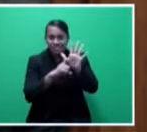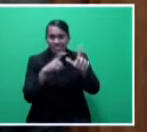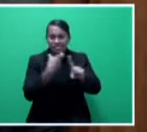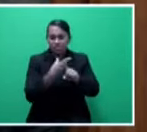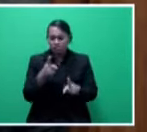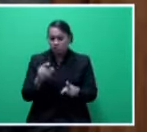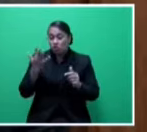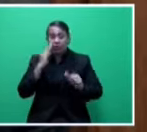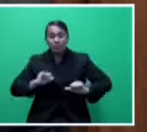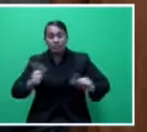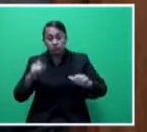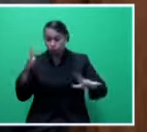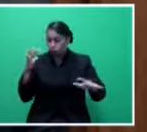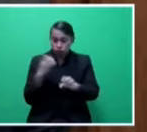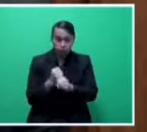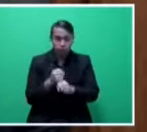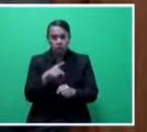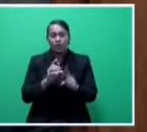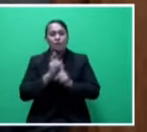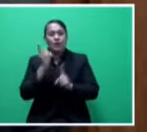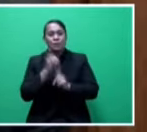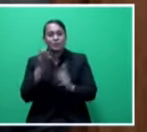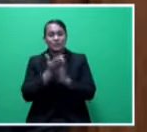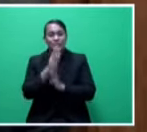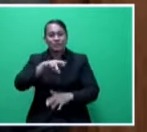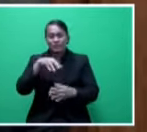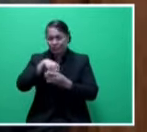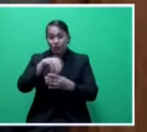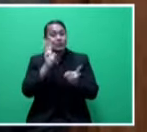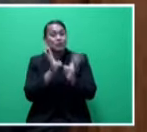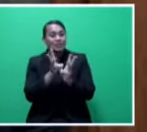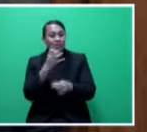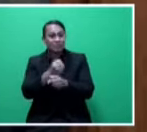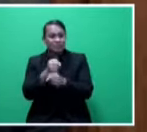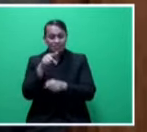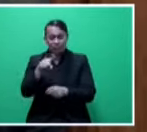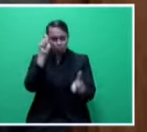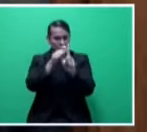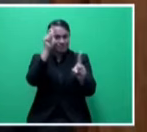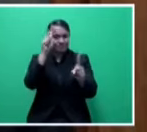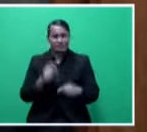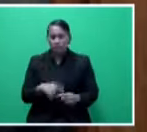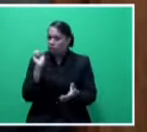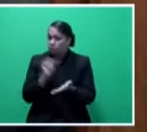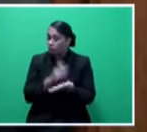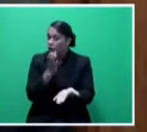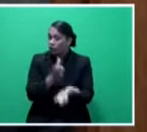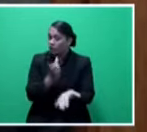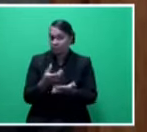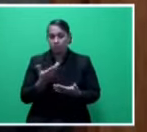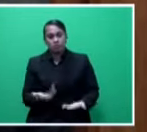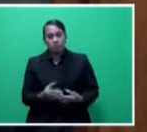track developed by the Fiji Met Service was seen to be the most accurate, and because of this, the appropriate warnings were issued in a